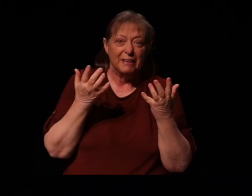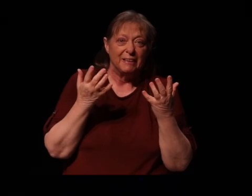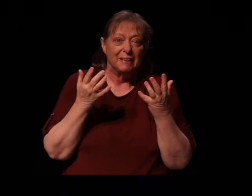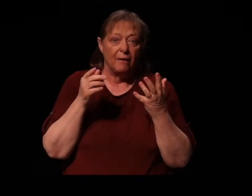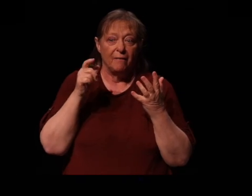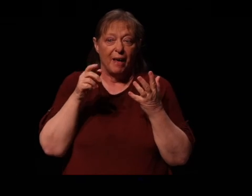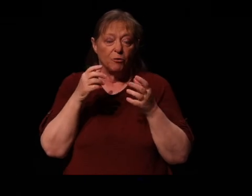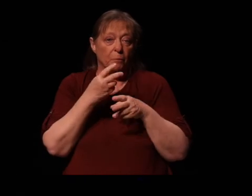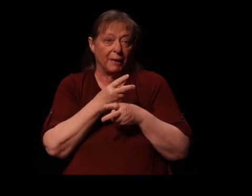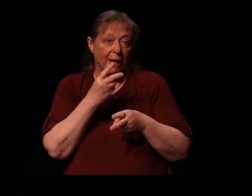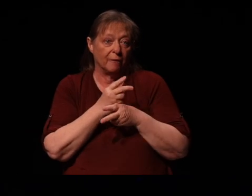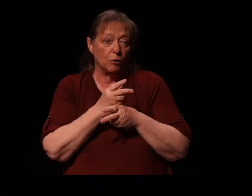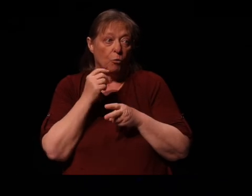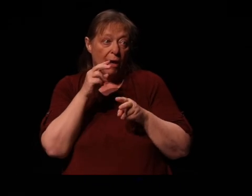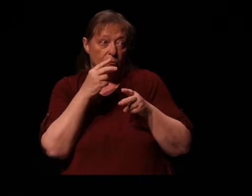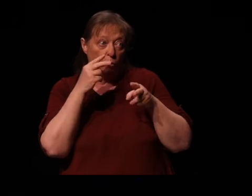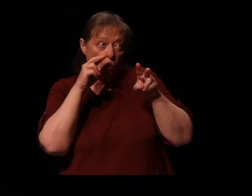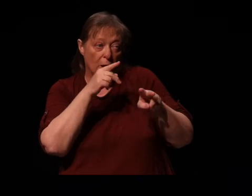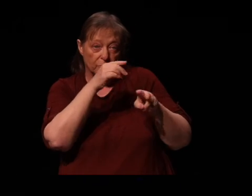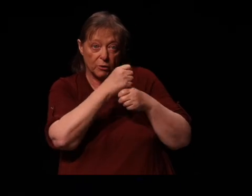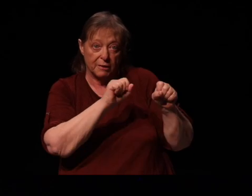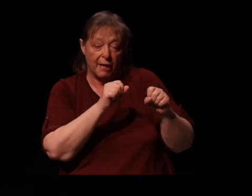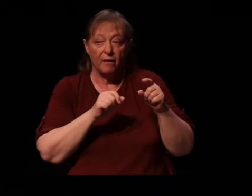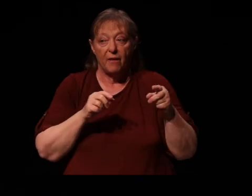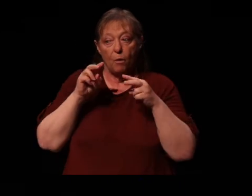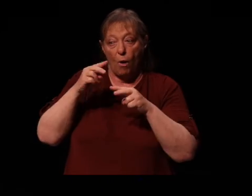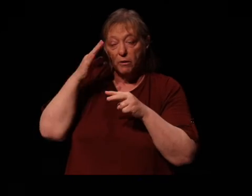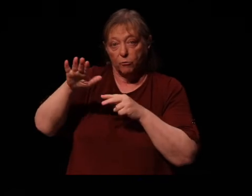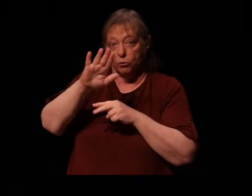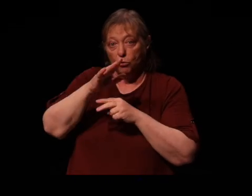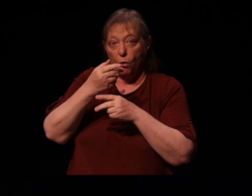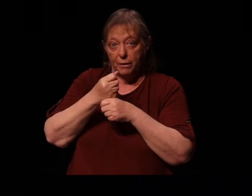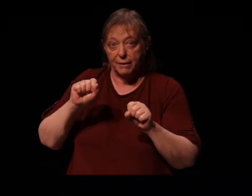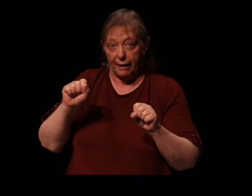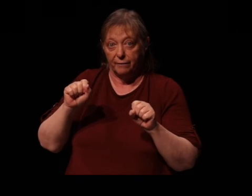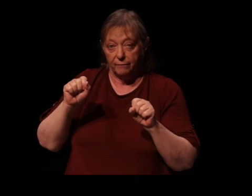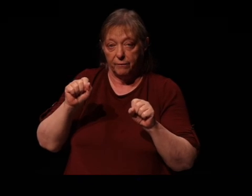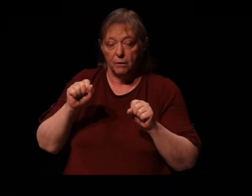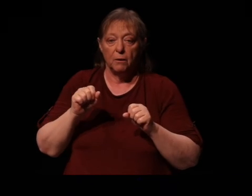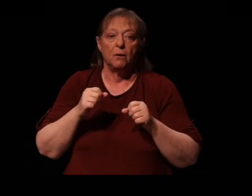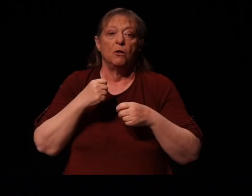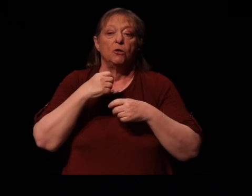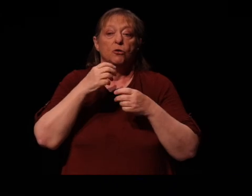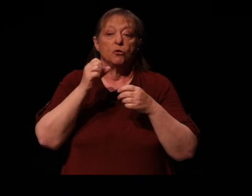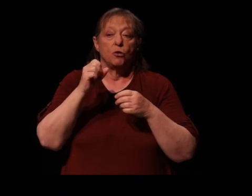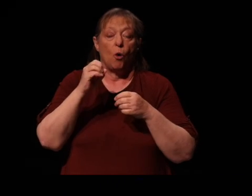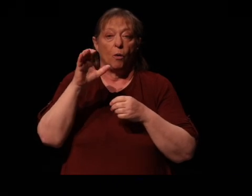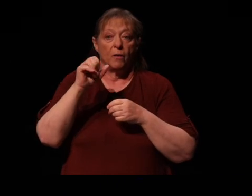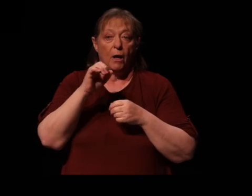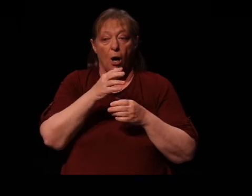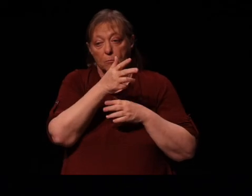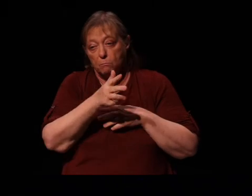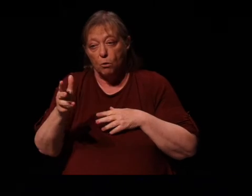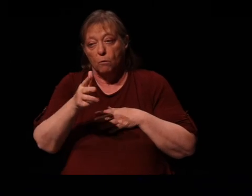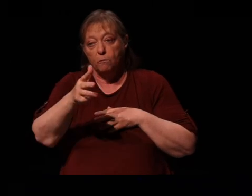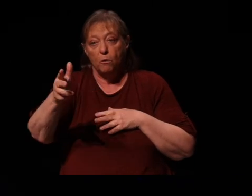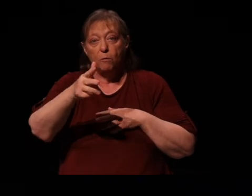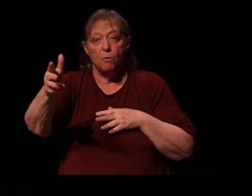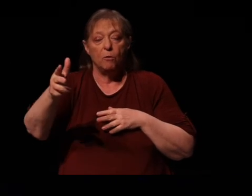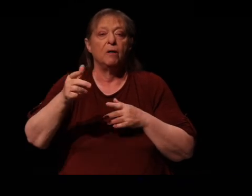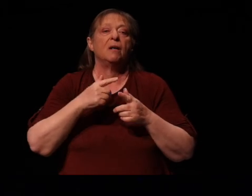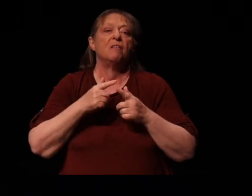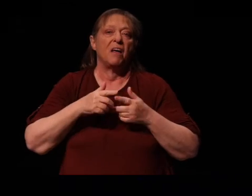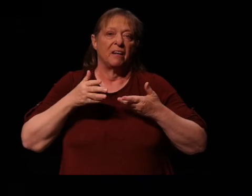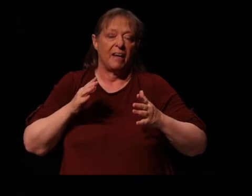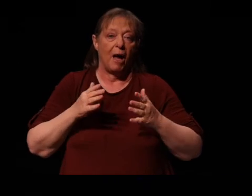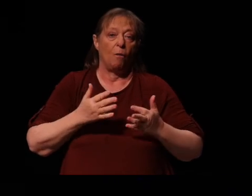traffic's going to do, so they got to be really careful, and we got to watch for their safety just like they're watching for yours. So by making everybody move to the right side of